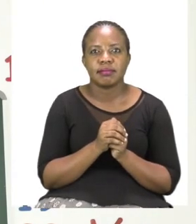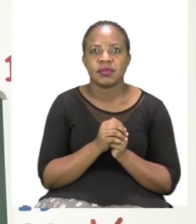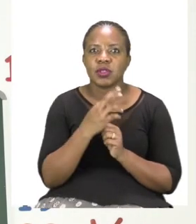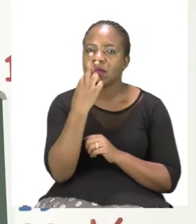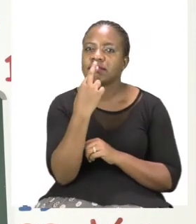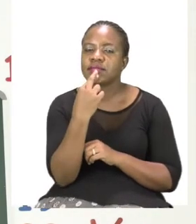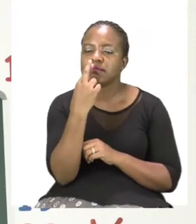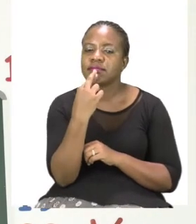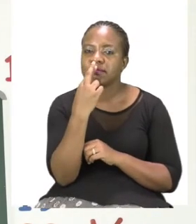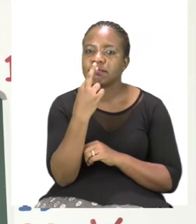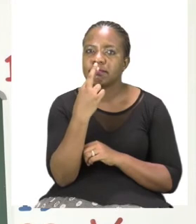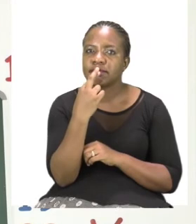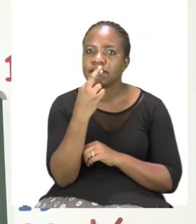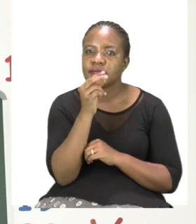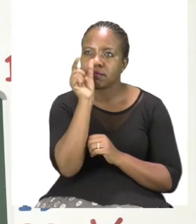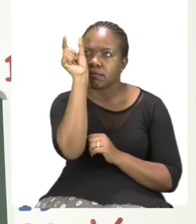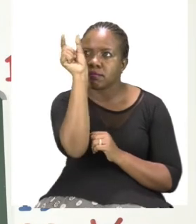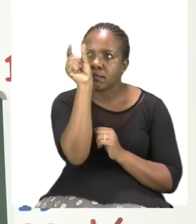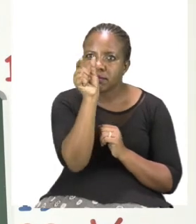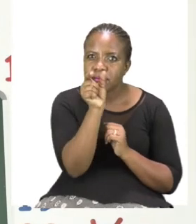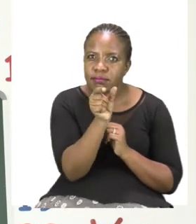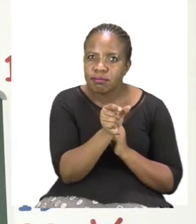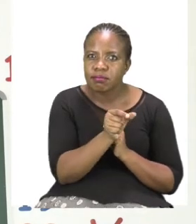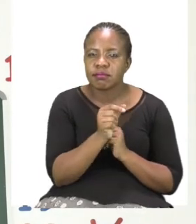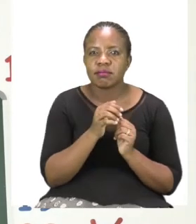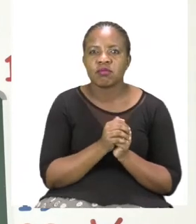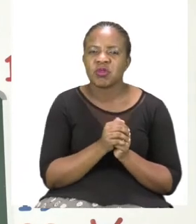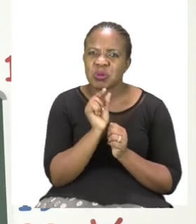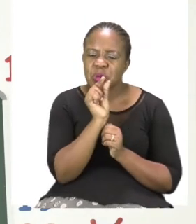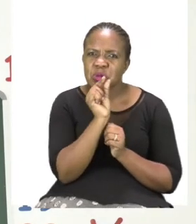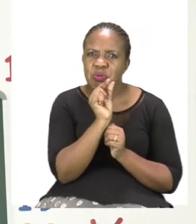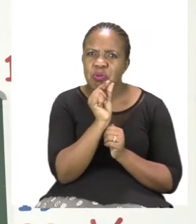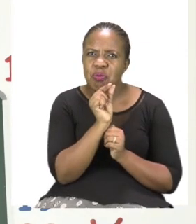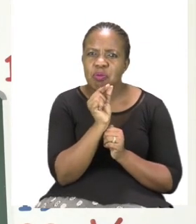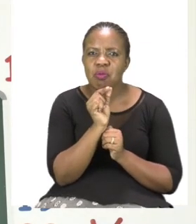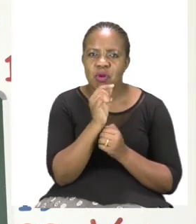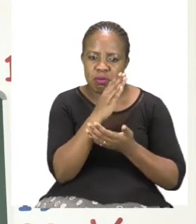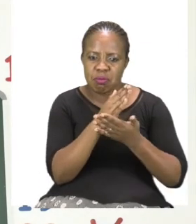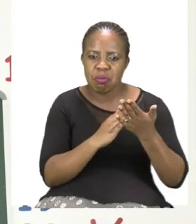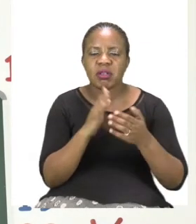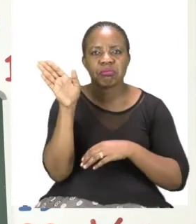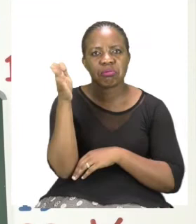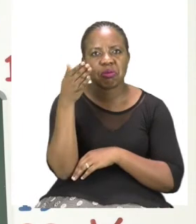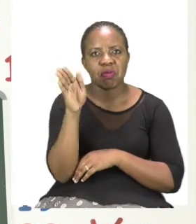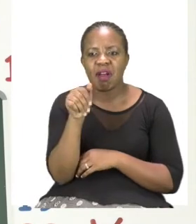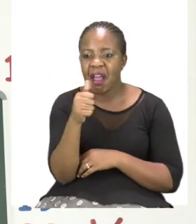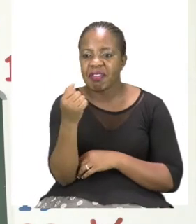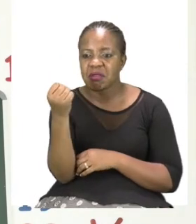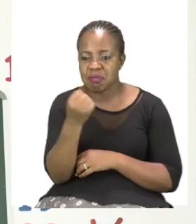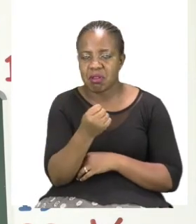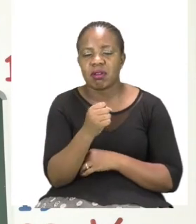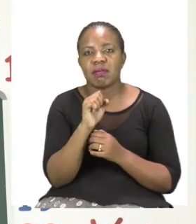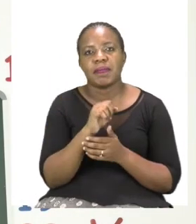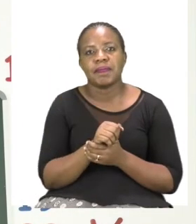is in the middle and it is one of the smaller parts of the flag. After that,